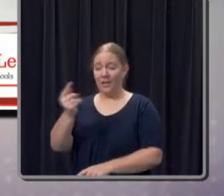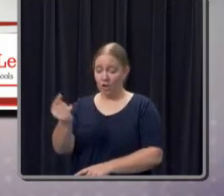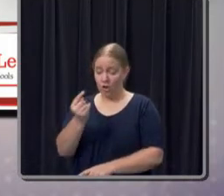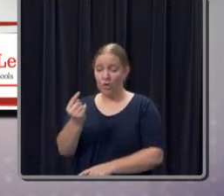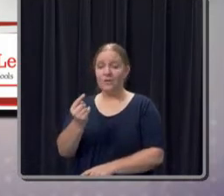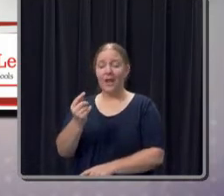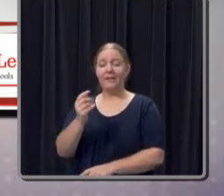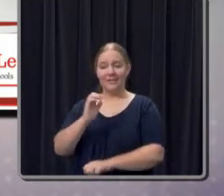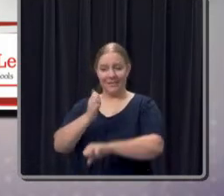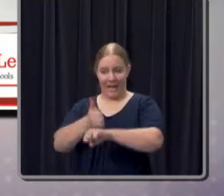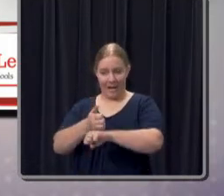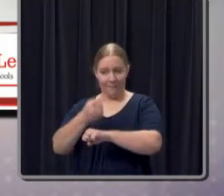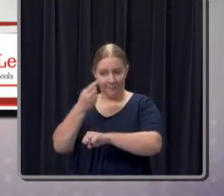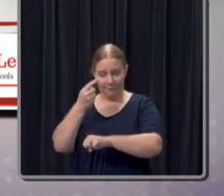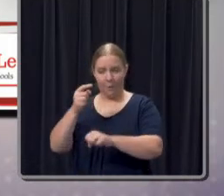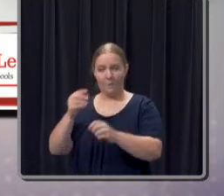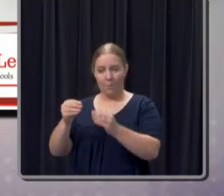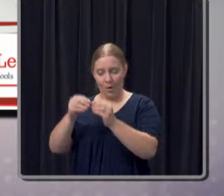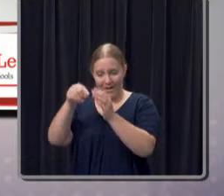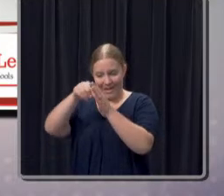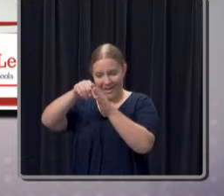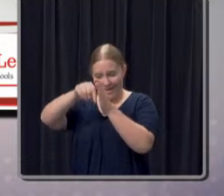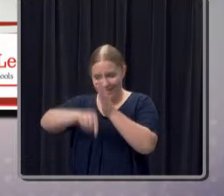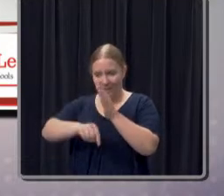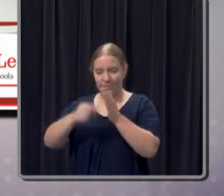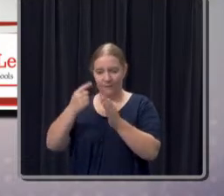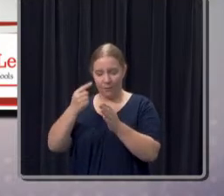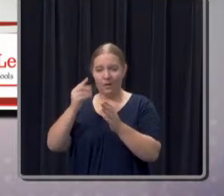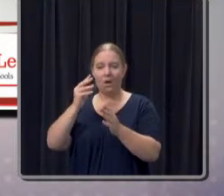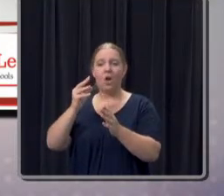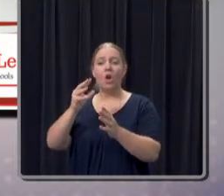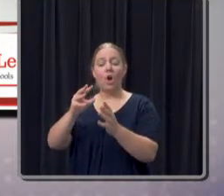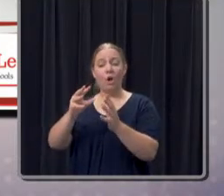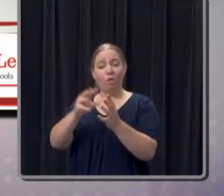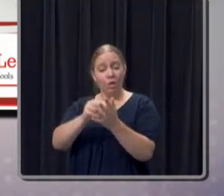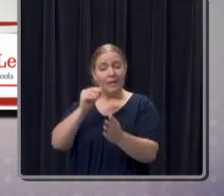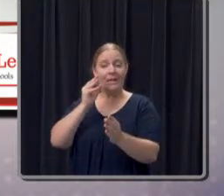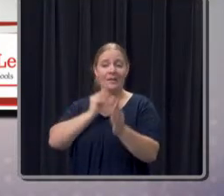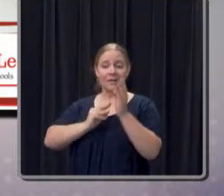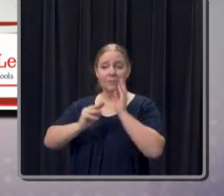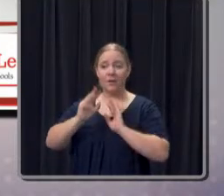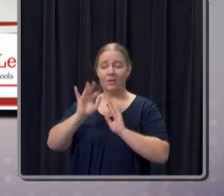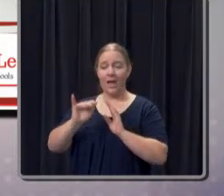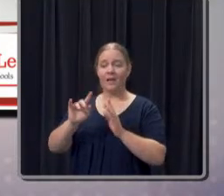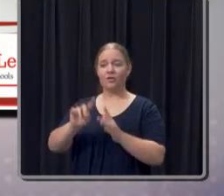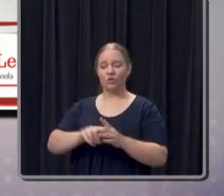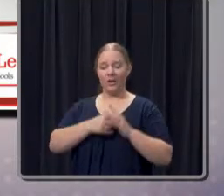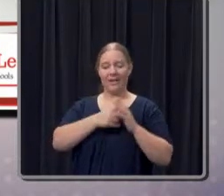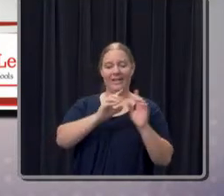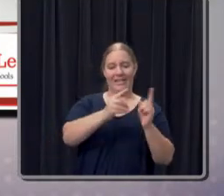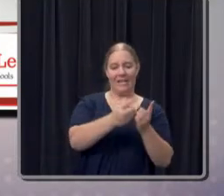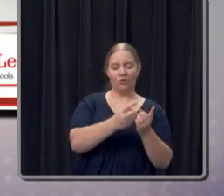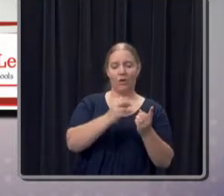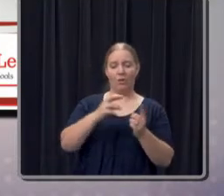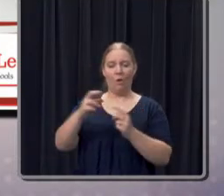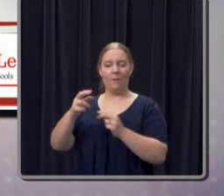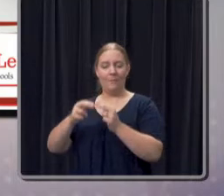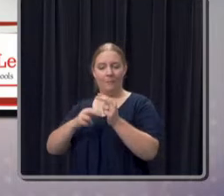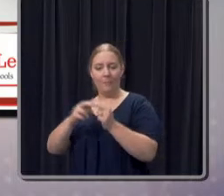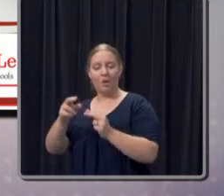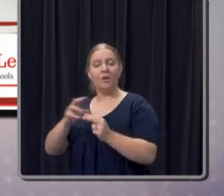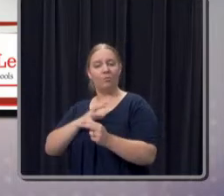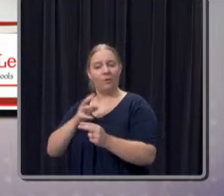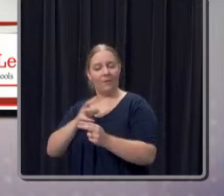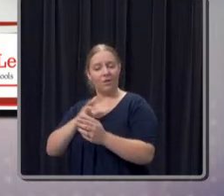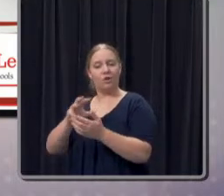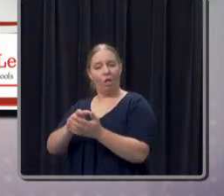aside to look a little bit deeper into learning experiences that have been initiated at district or building professional learning